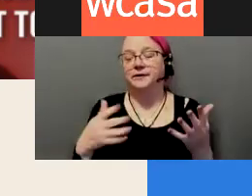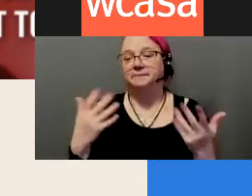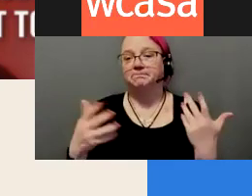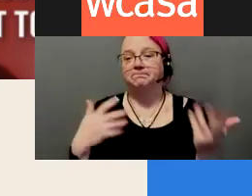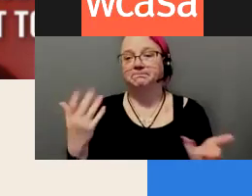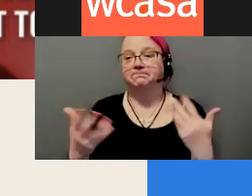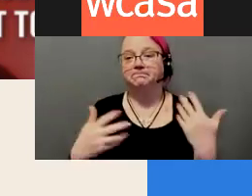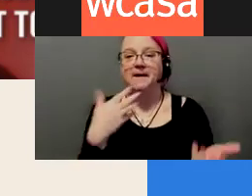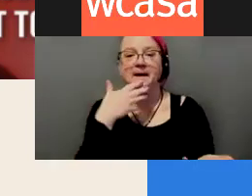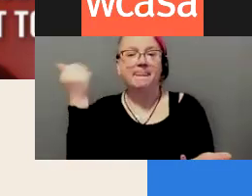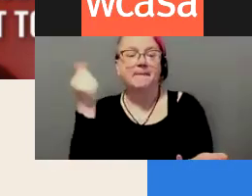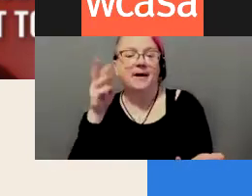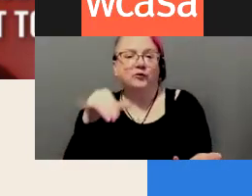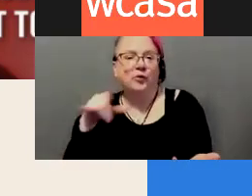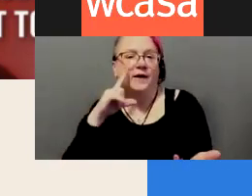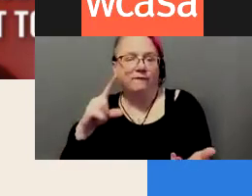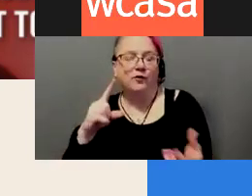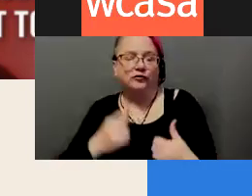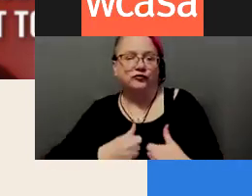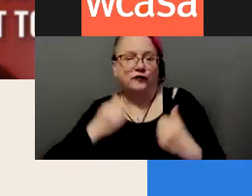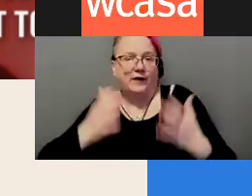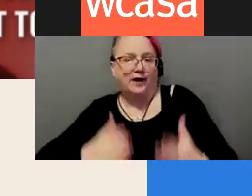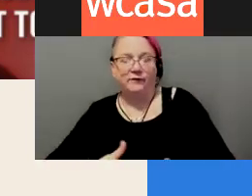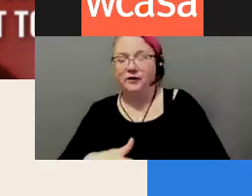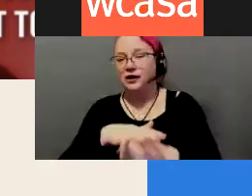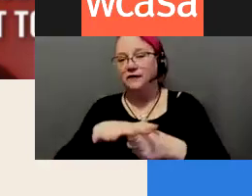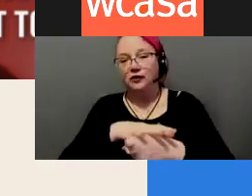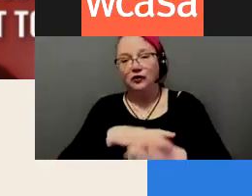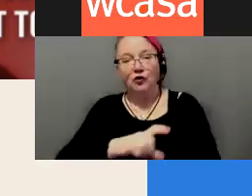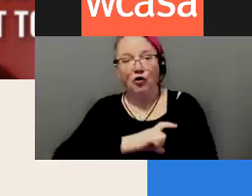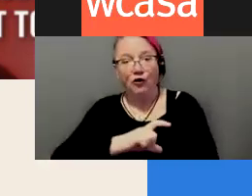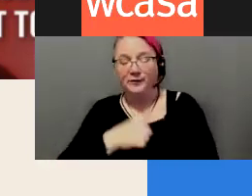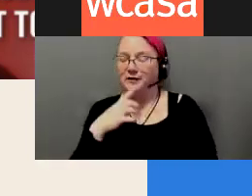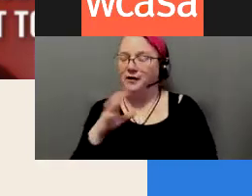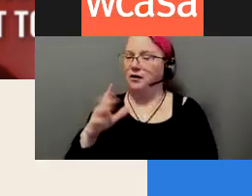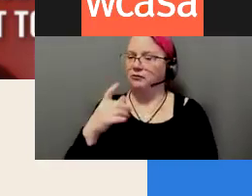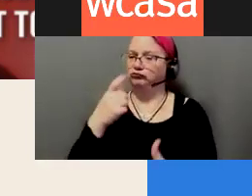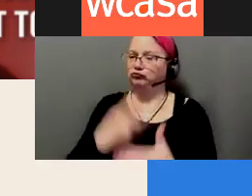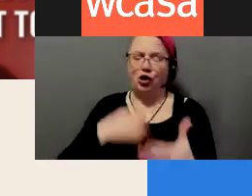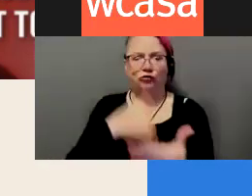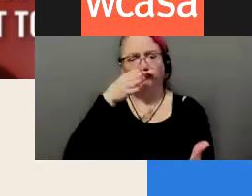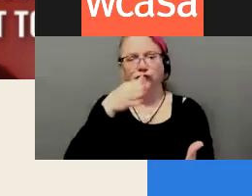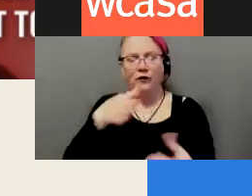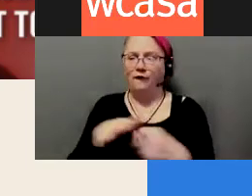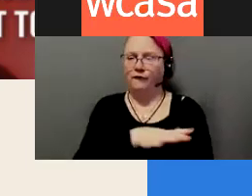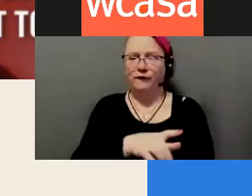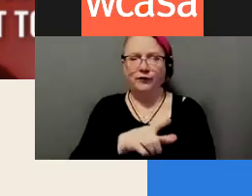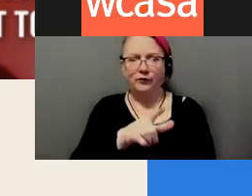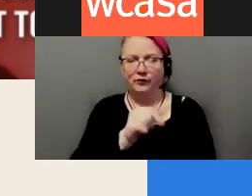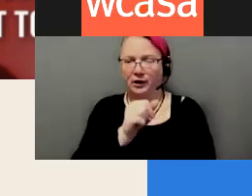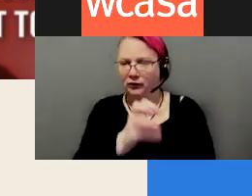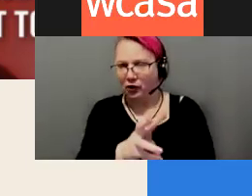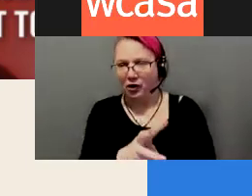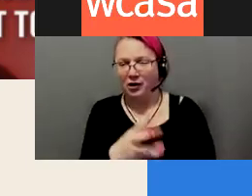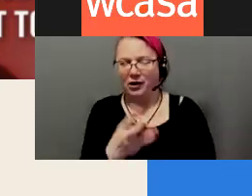way for survivors to report in your community. If your local law enforcement says, oh, we would absolutely charge them to the fullest extent of the law, then you might want to go